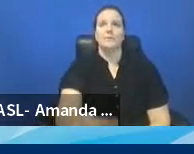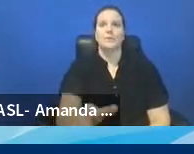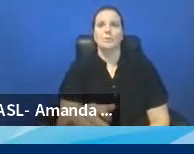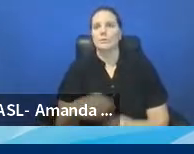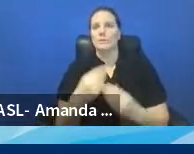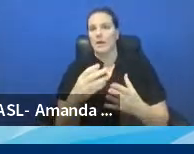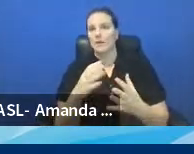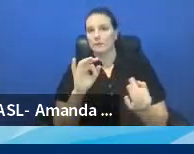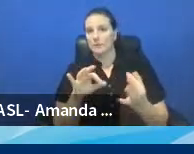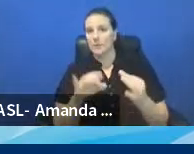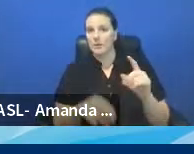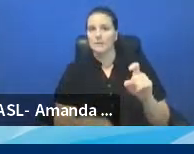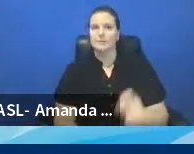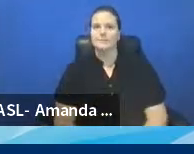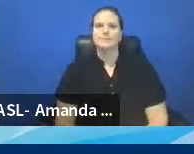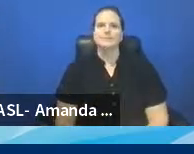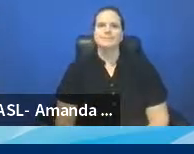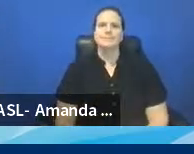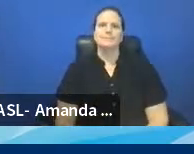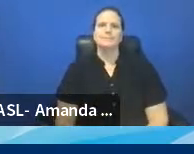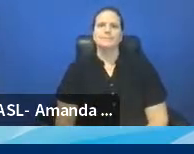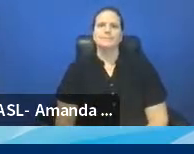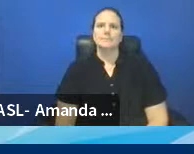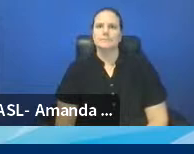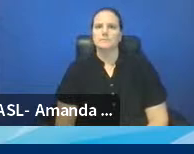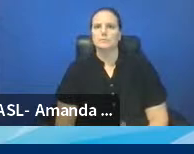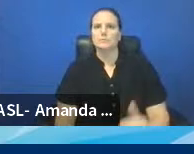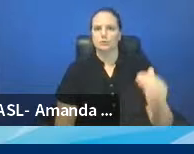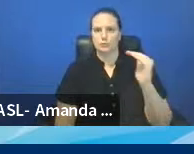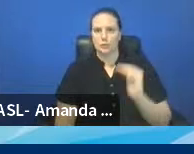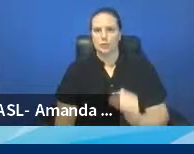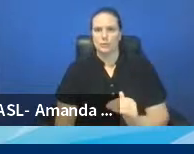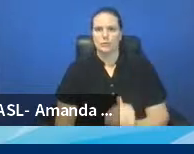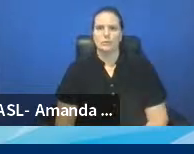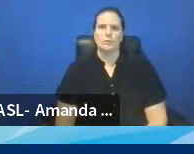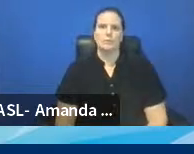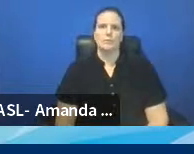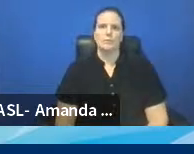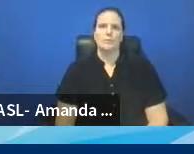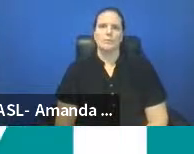So if you could advance to the next slide.